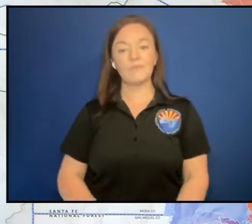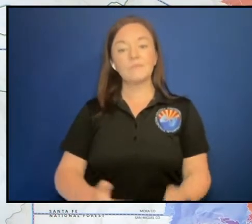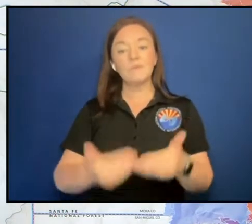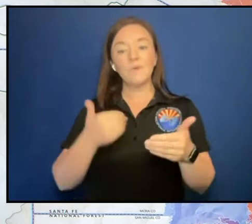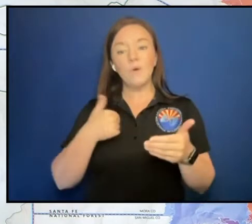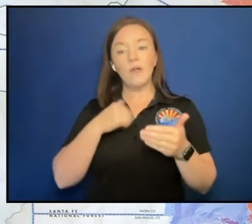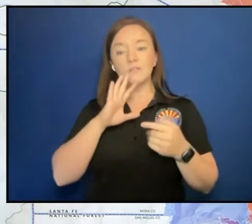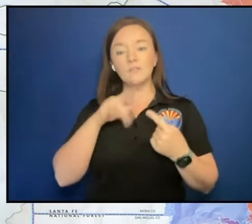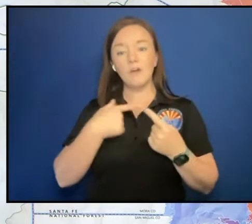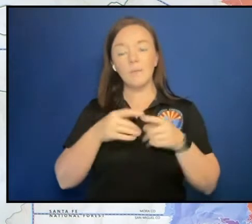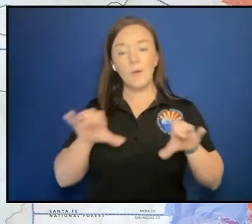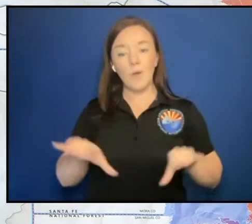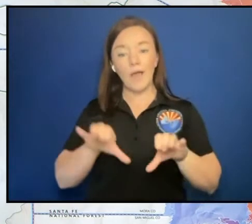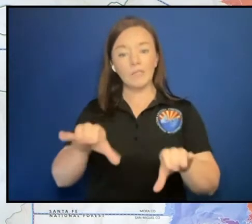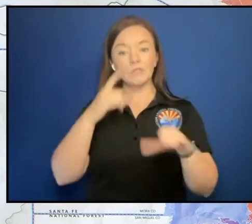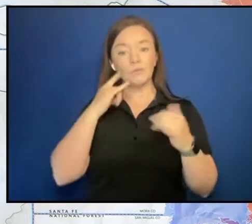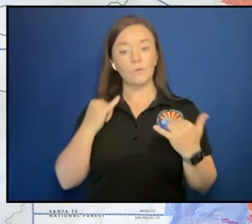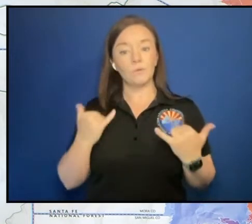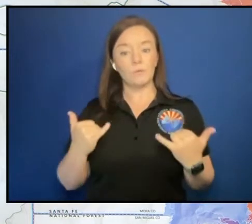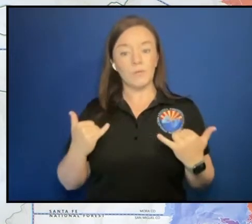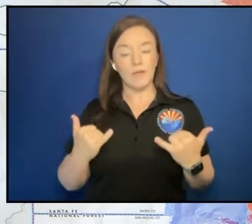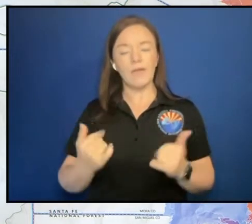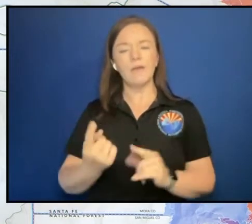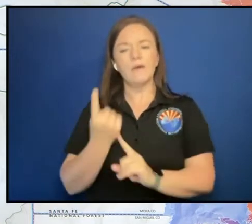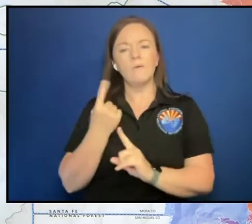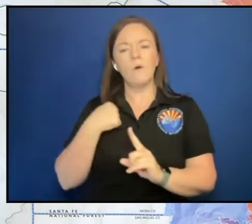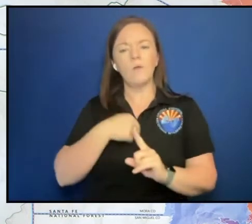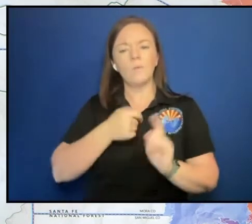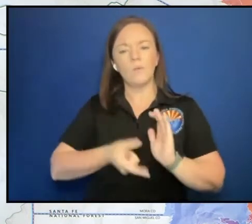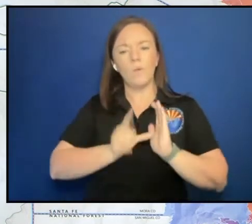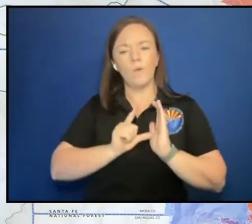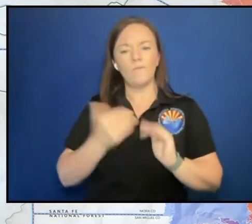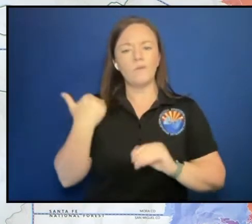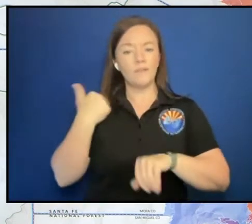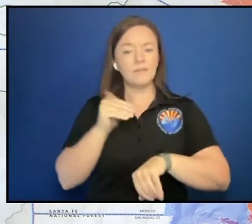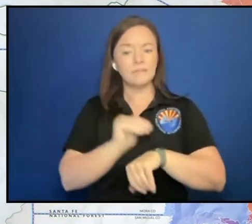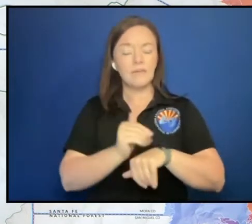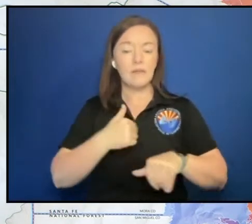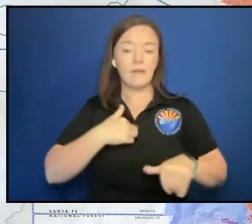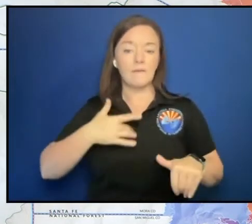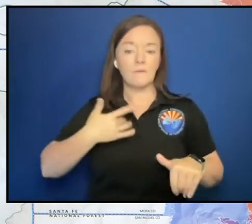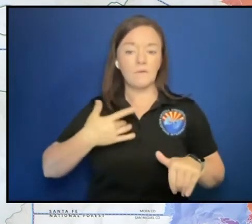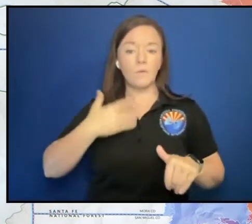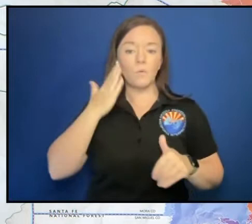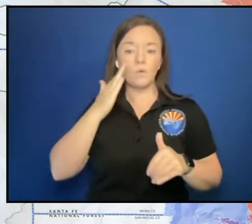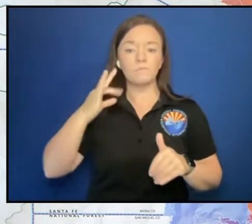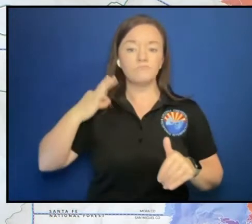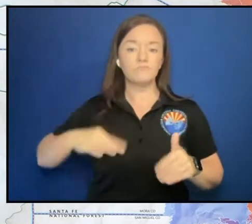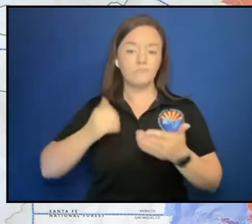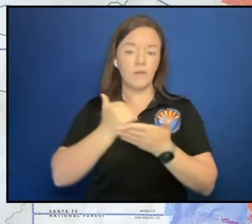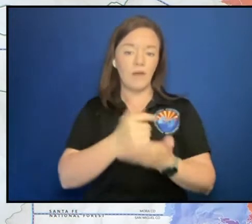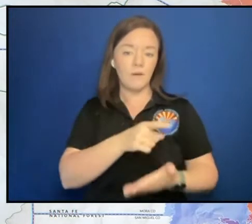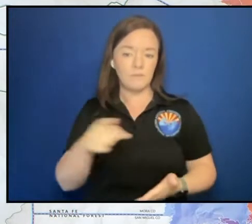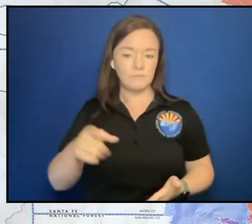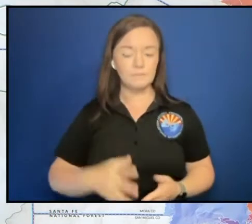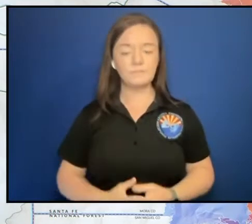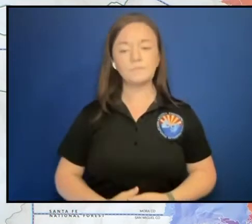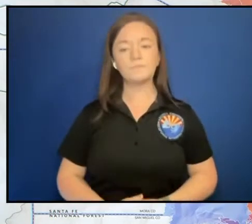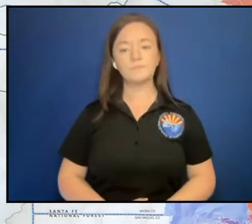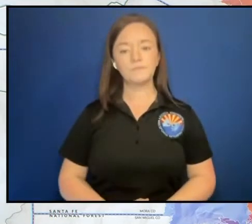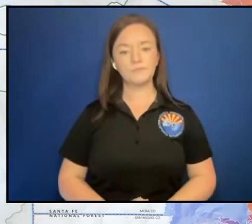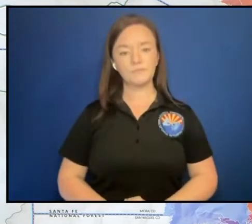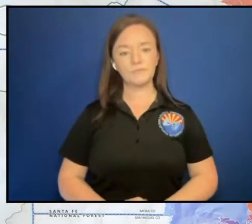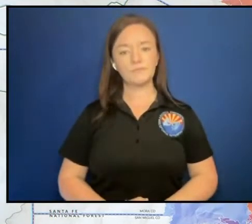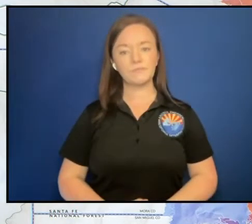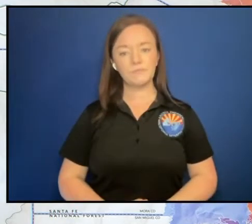today, there's something that we went over last night that I thought would be useful to share with y'all. And